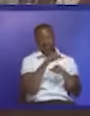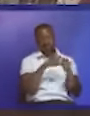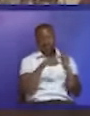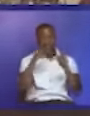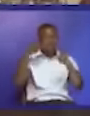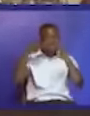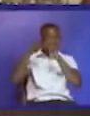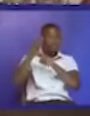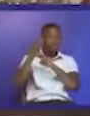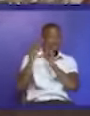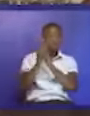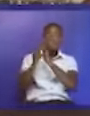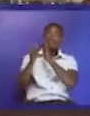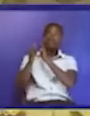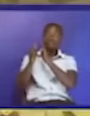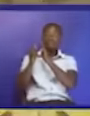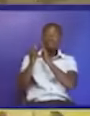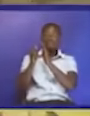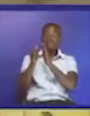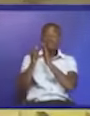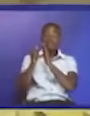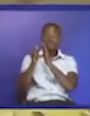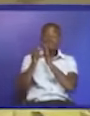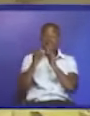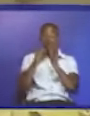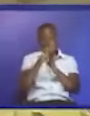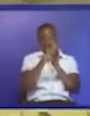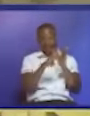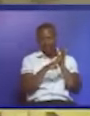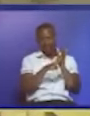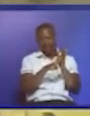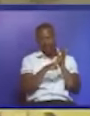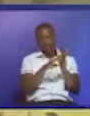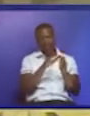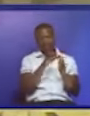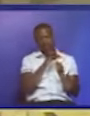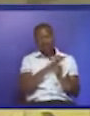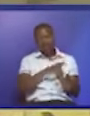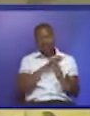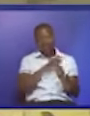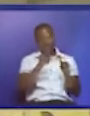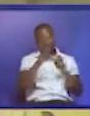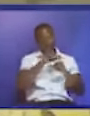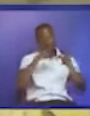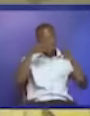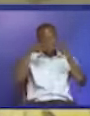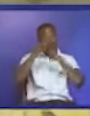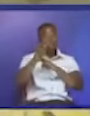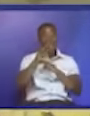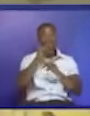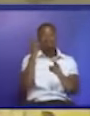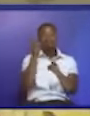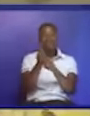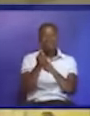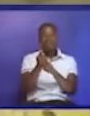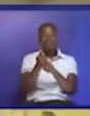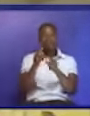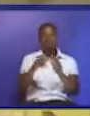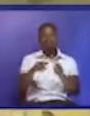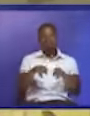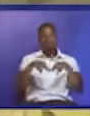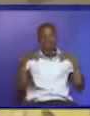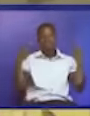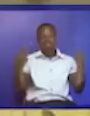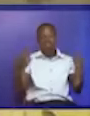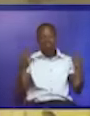is God speaking to someone already? The biblical character of the prophetic is not just in revealing secrets